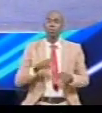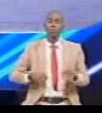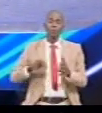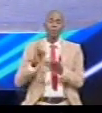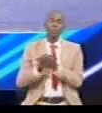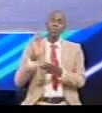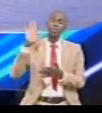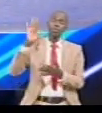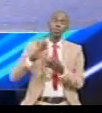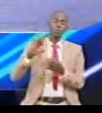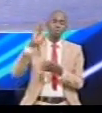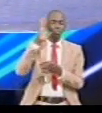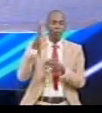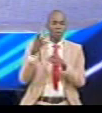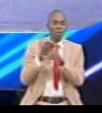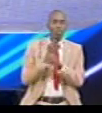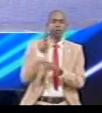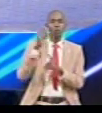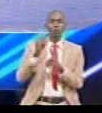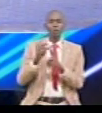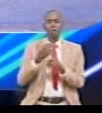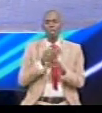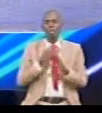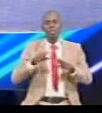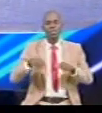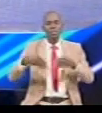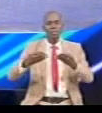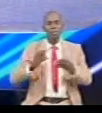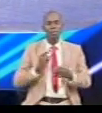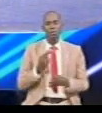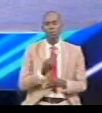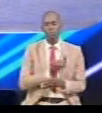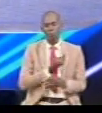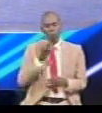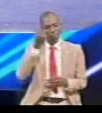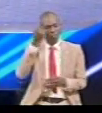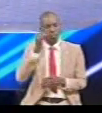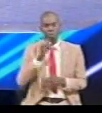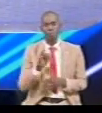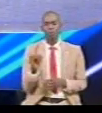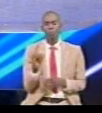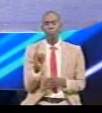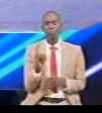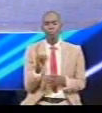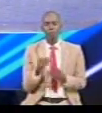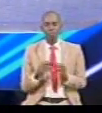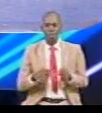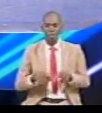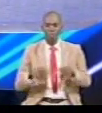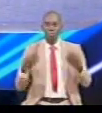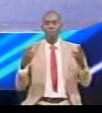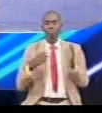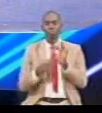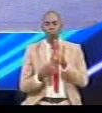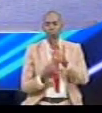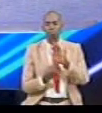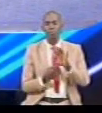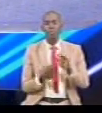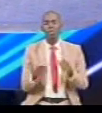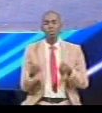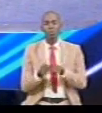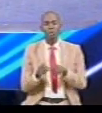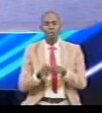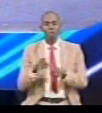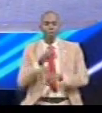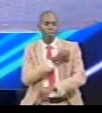take your word and give us understanding, revelation, as well as the